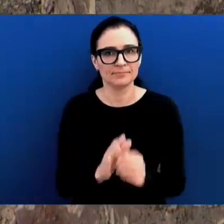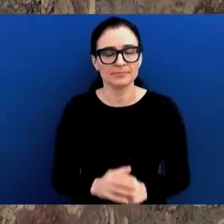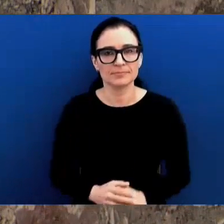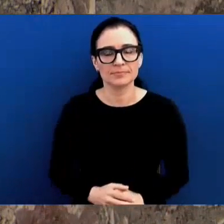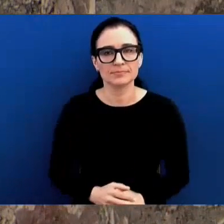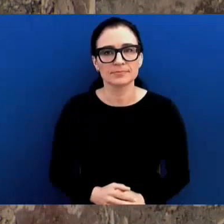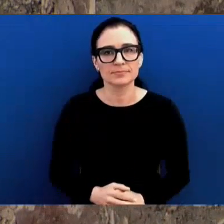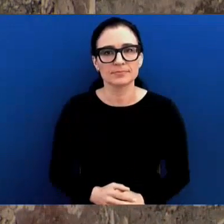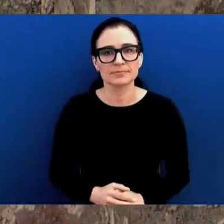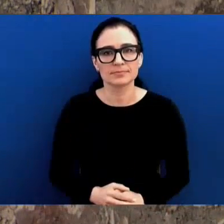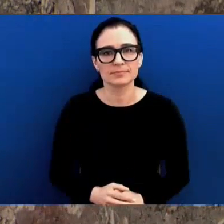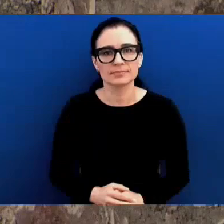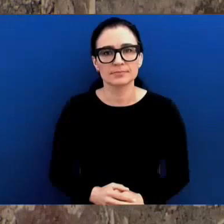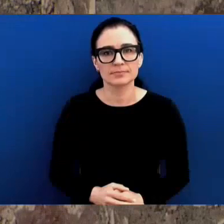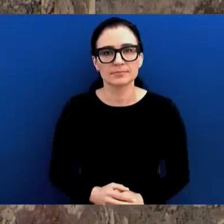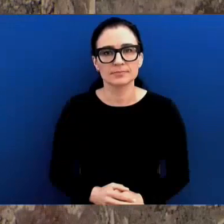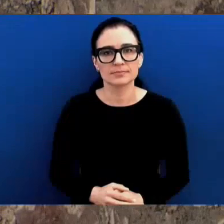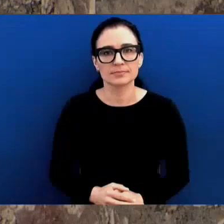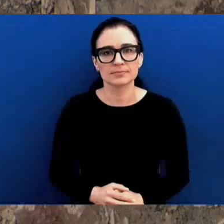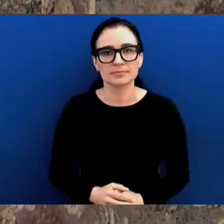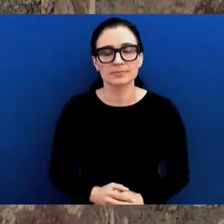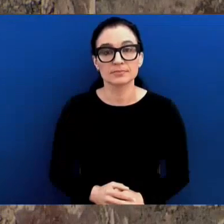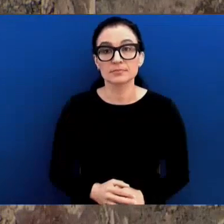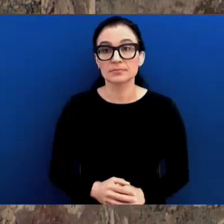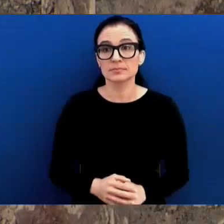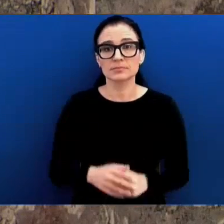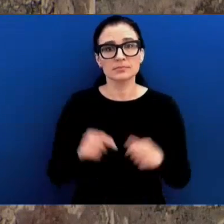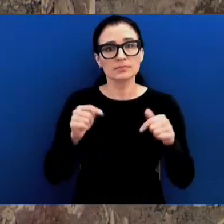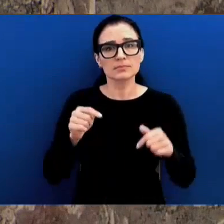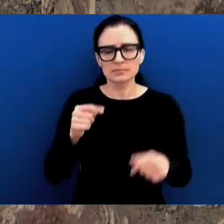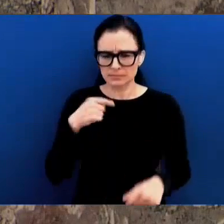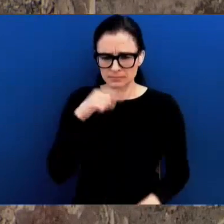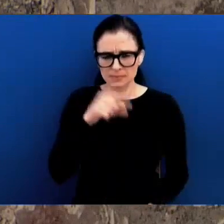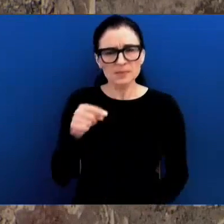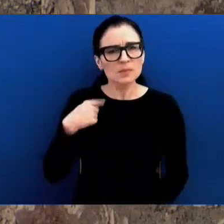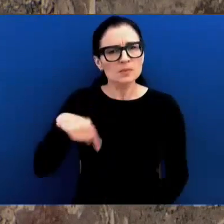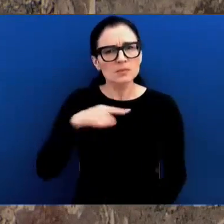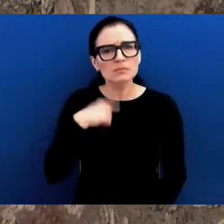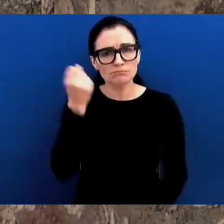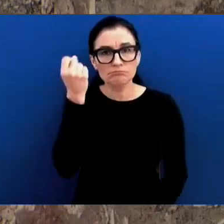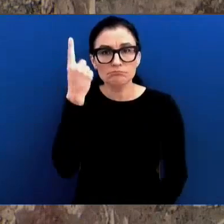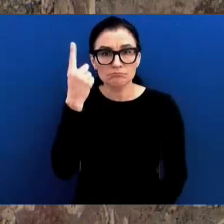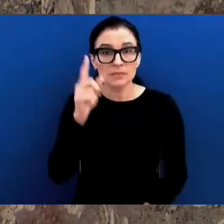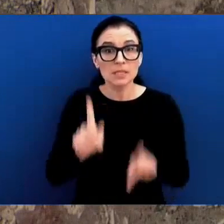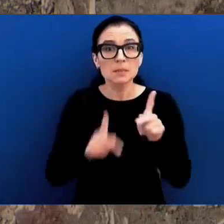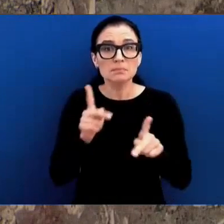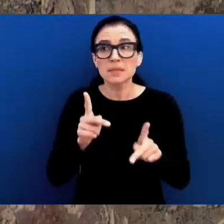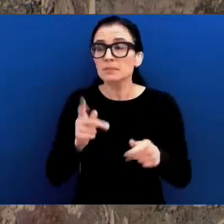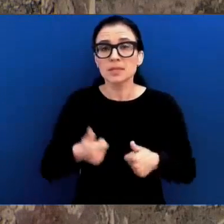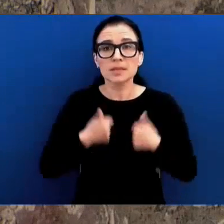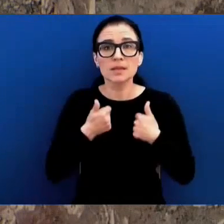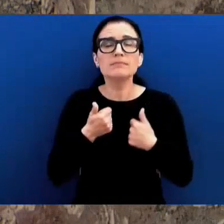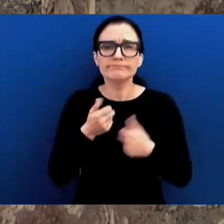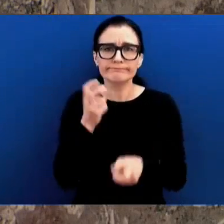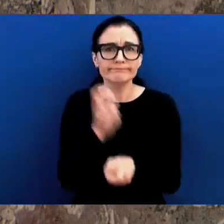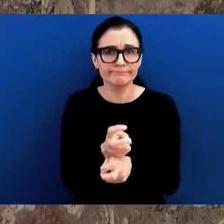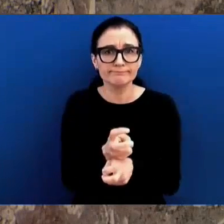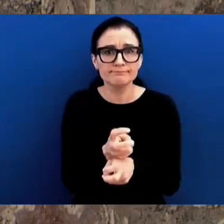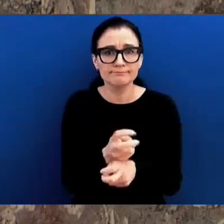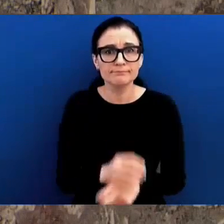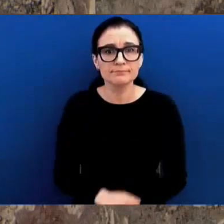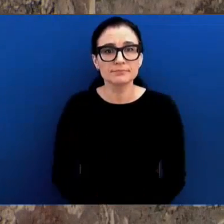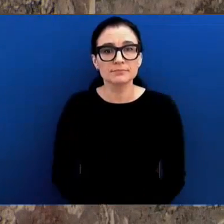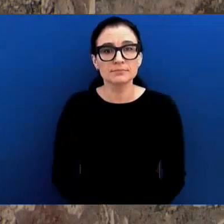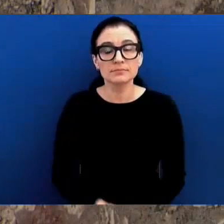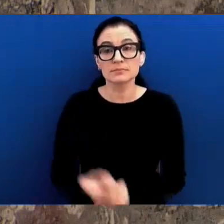this is a government that understands things are hard for people right now. With the cost of interest rates, the cost of inflation going